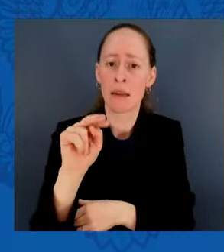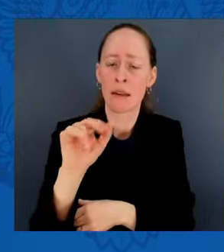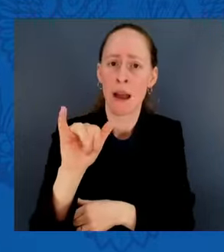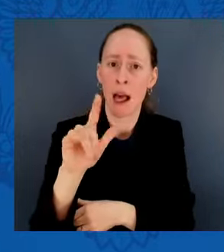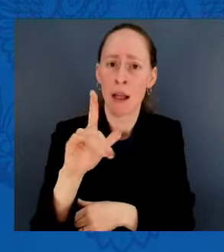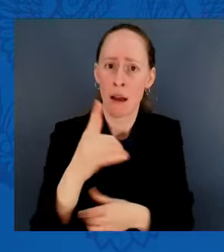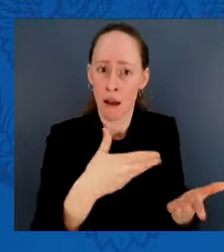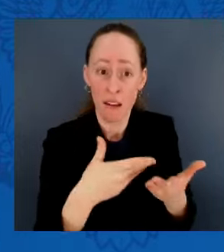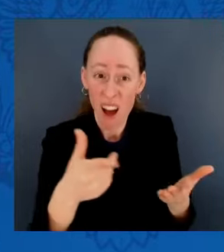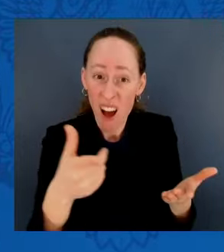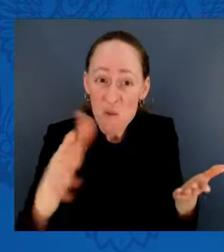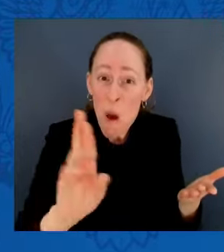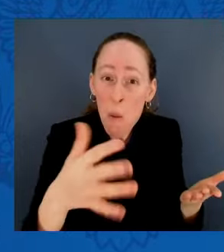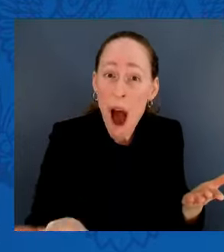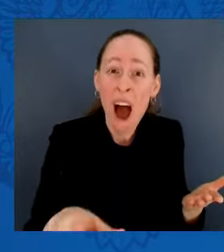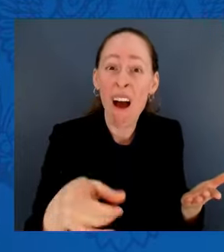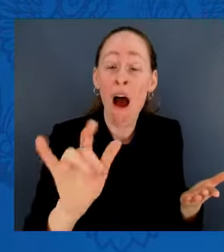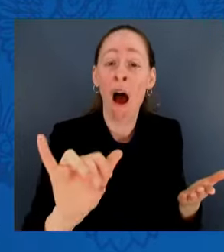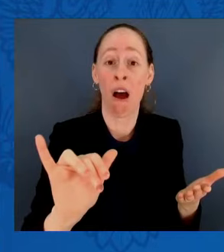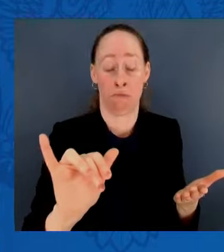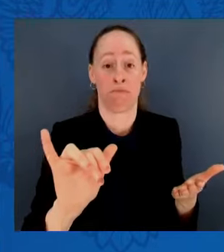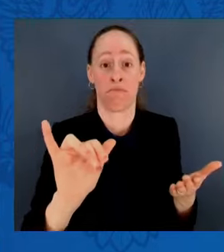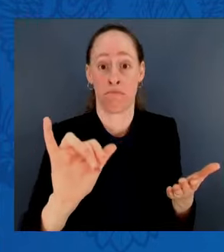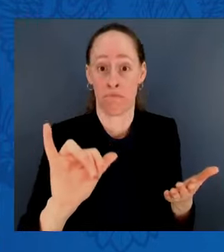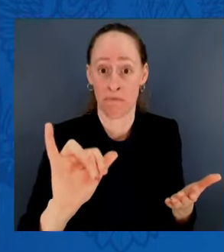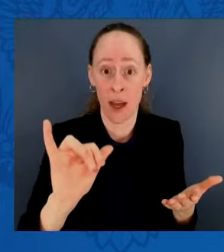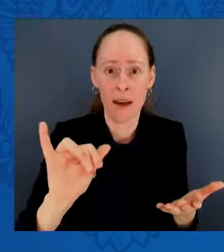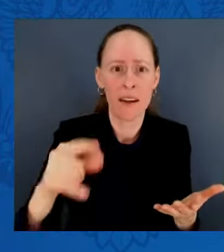Harness the promise of AI to protect us from peril.